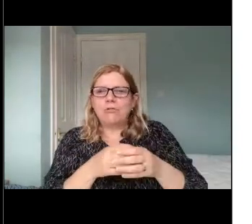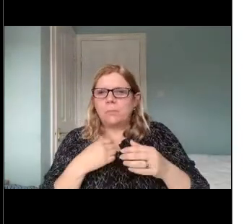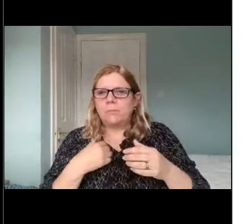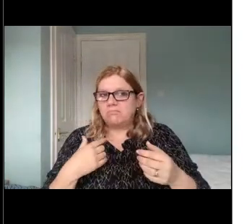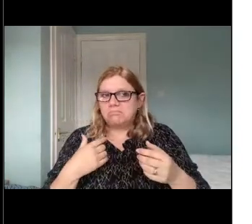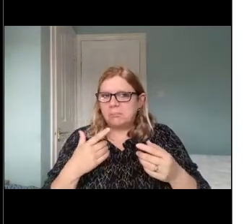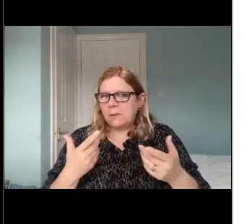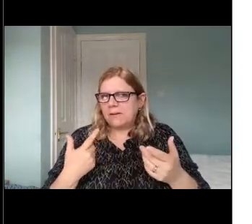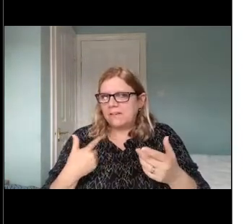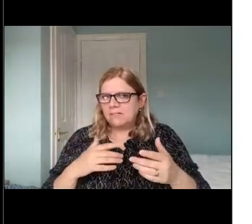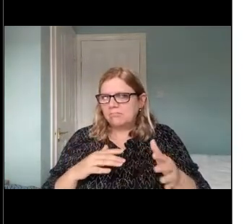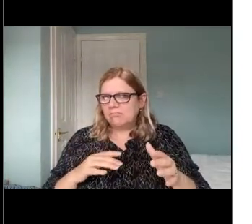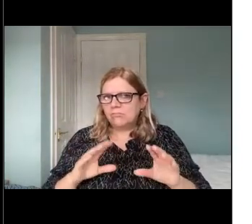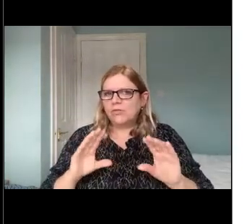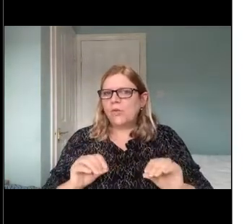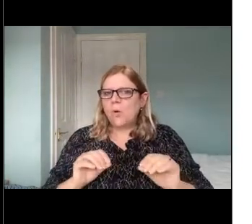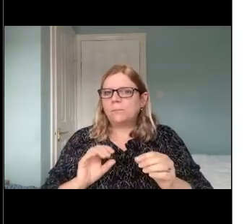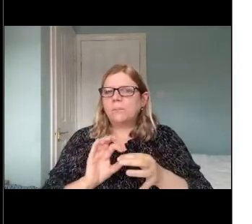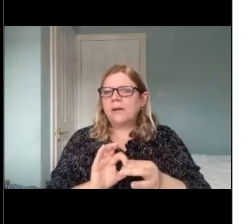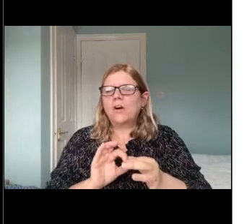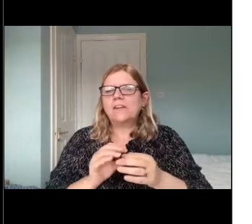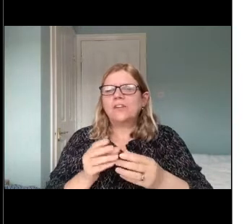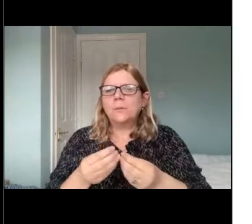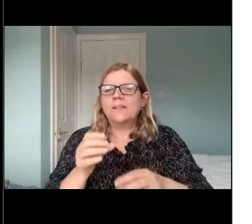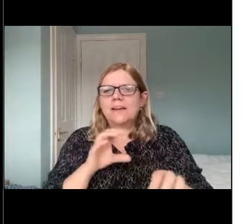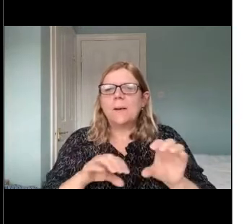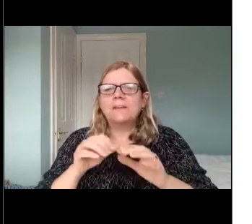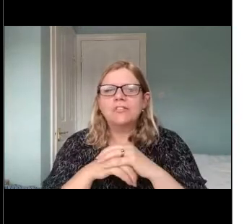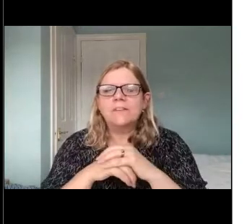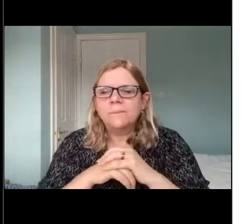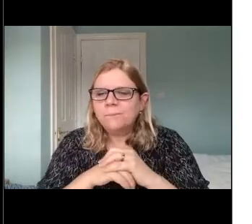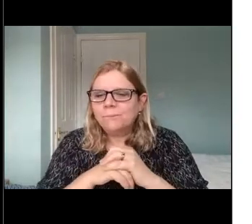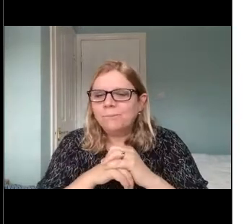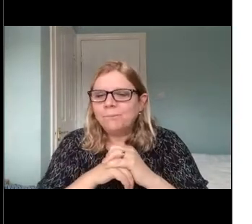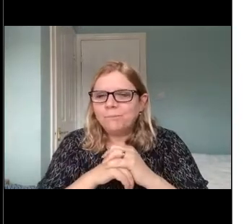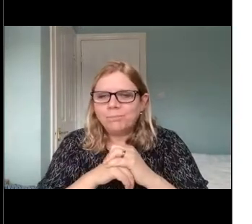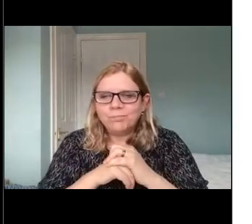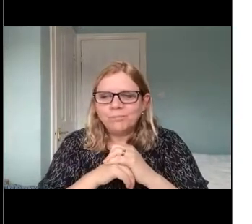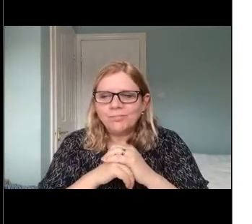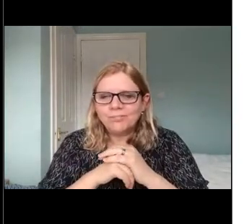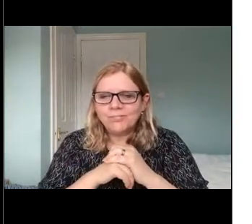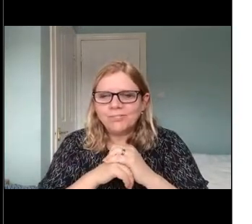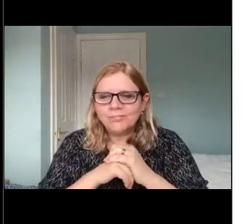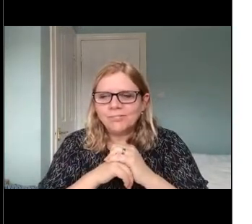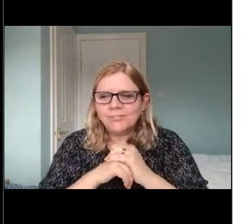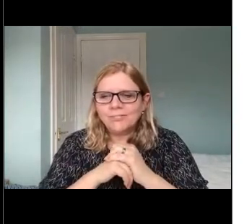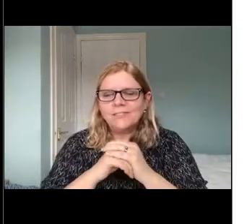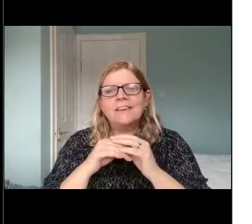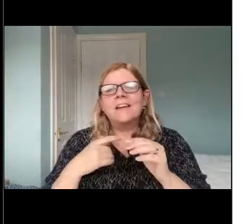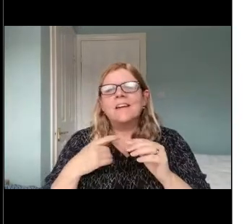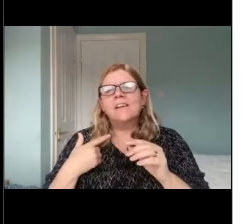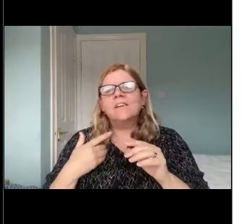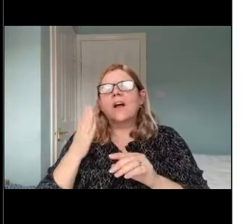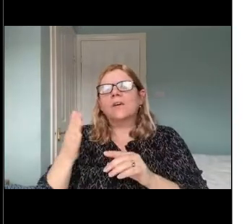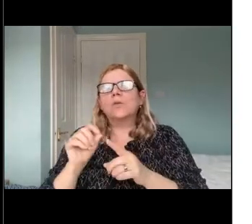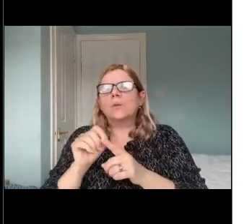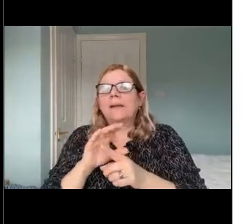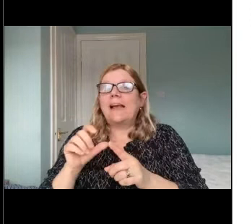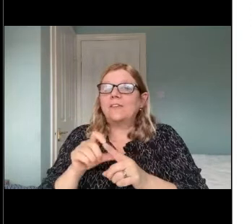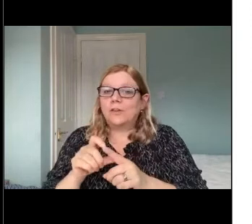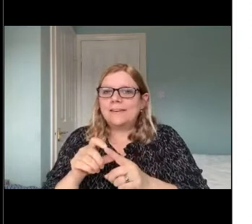through the course. If it wasn't for them, I would not have been able to continue with my course and with my studies, and I would not have engaged with